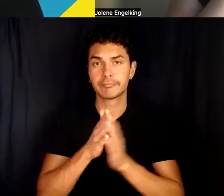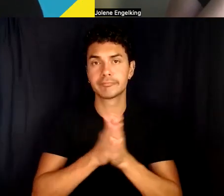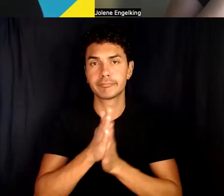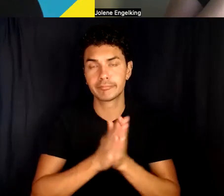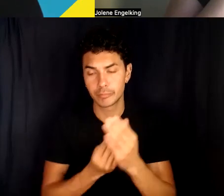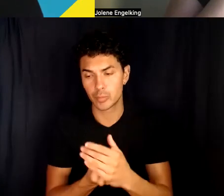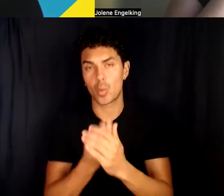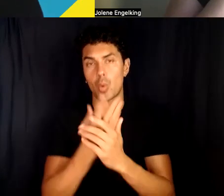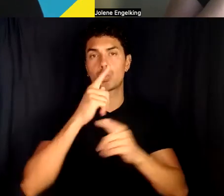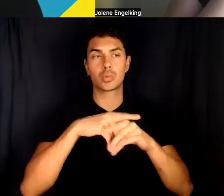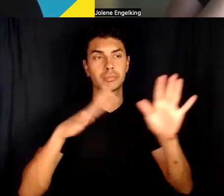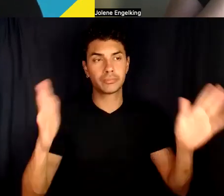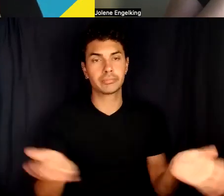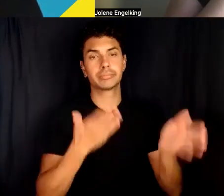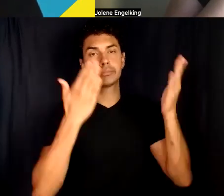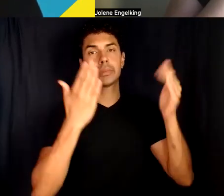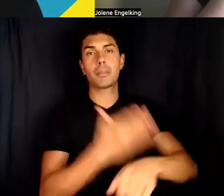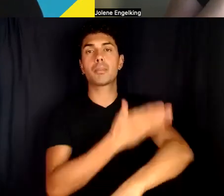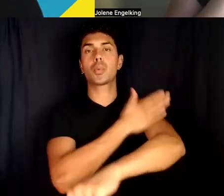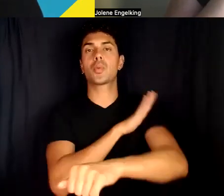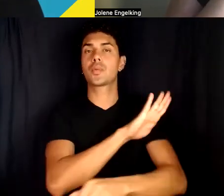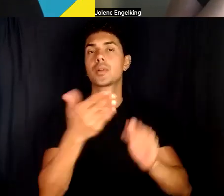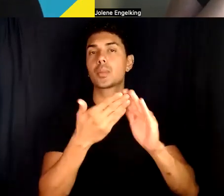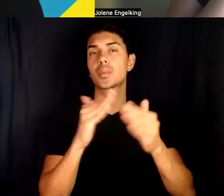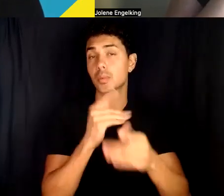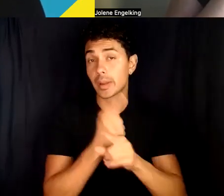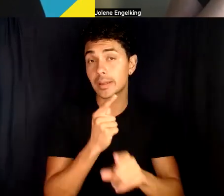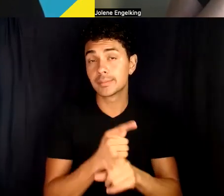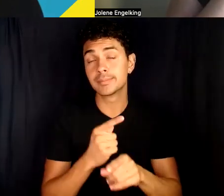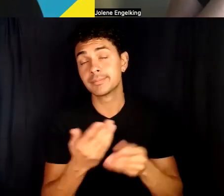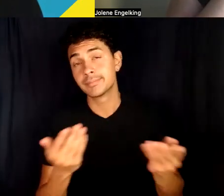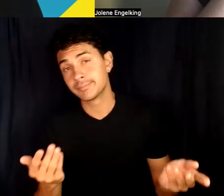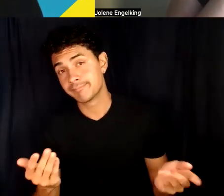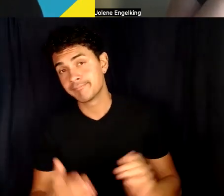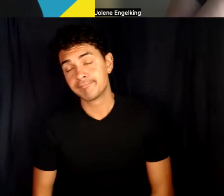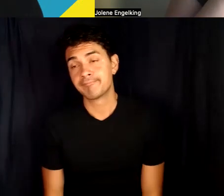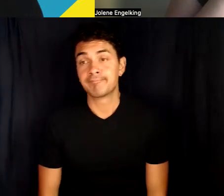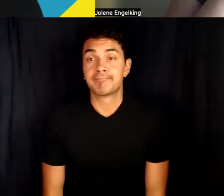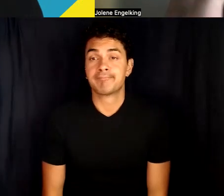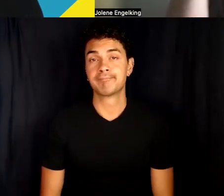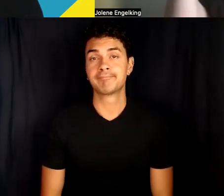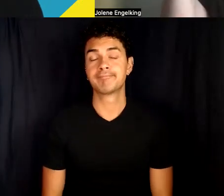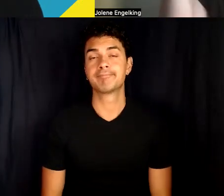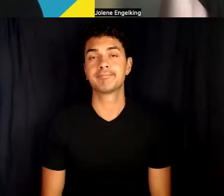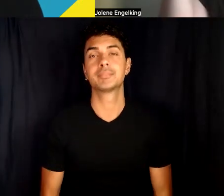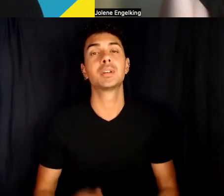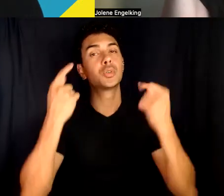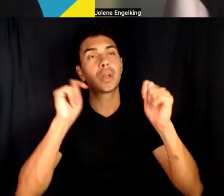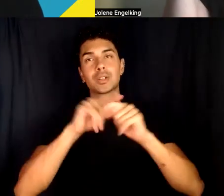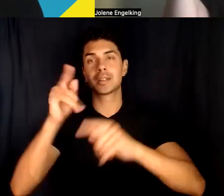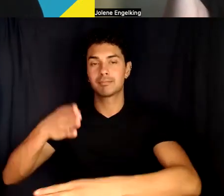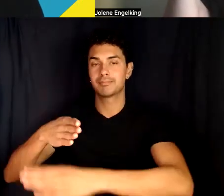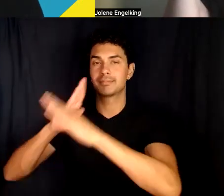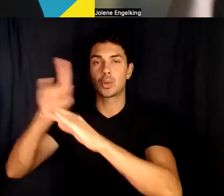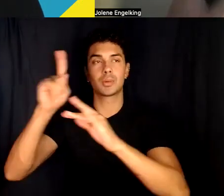beyond, in so many different realms. And so I think that just trying to break some of those like misconceptions